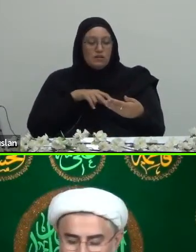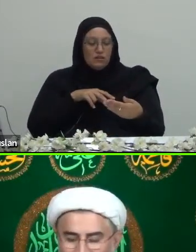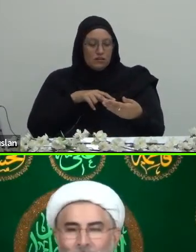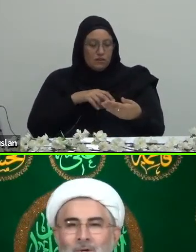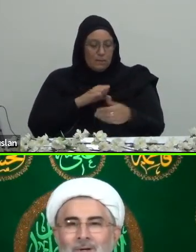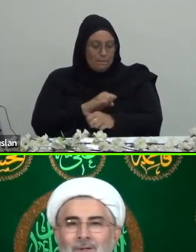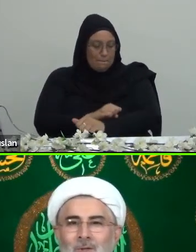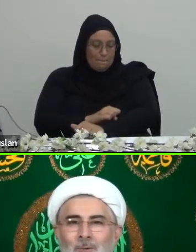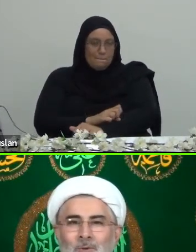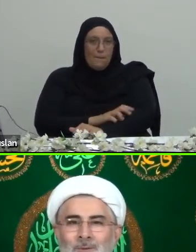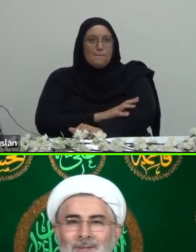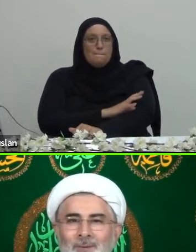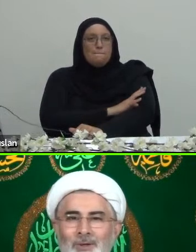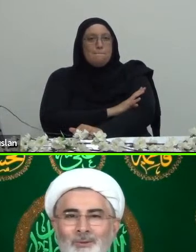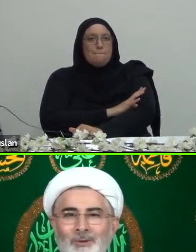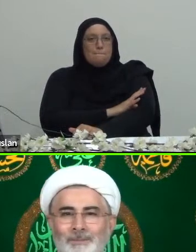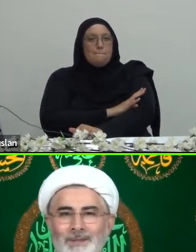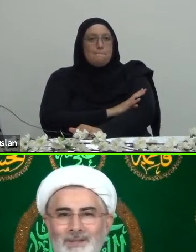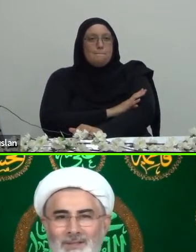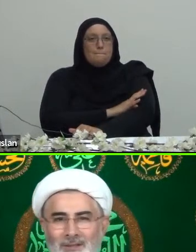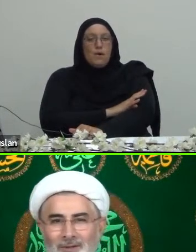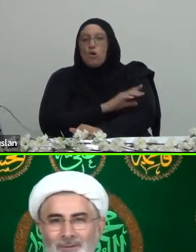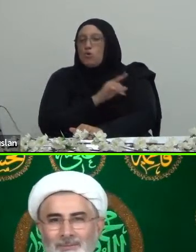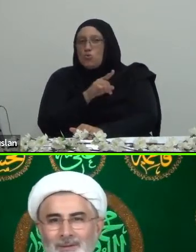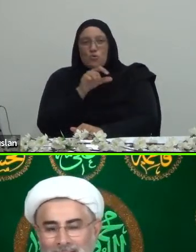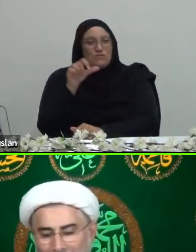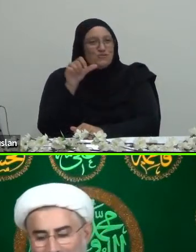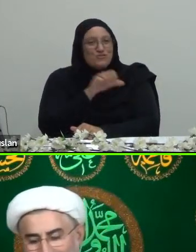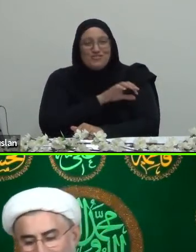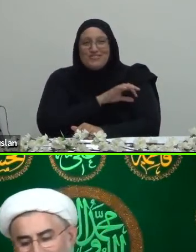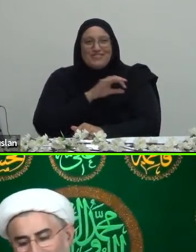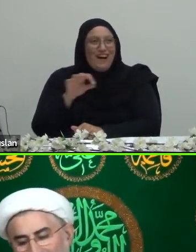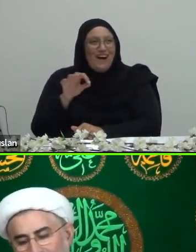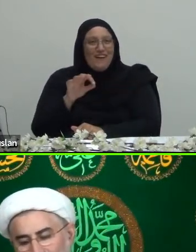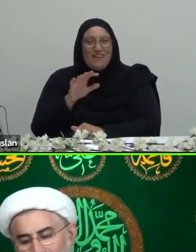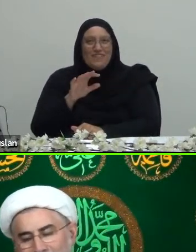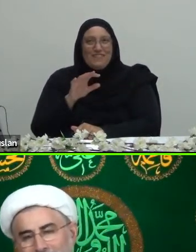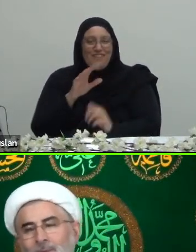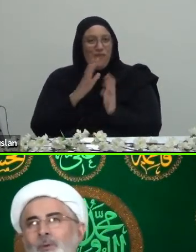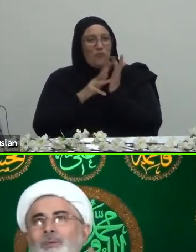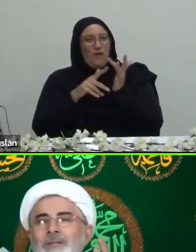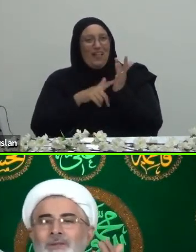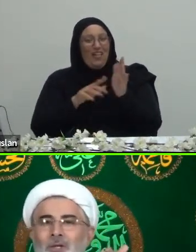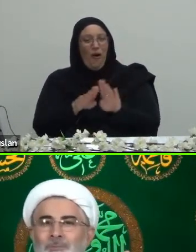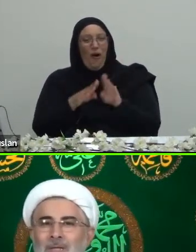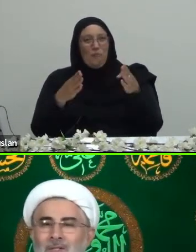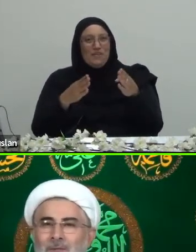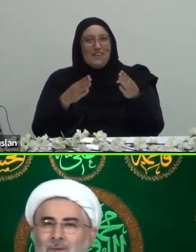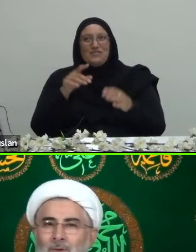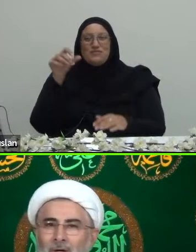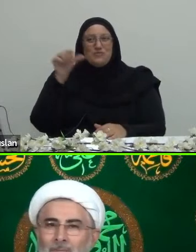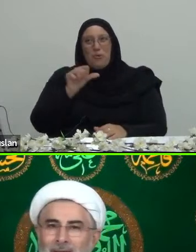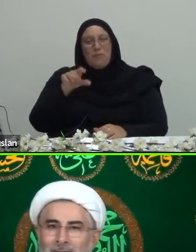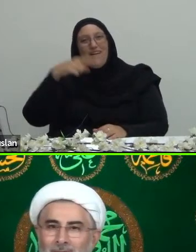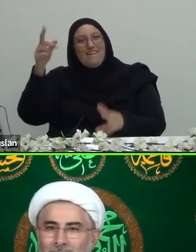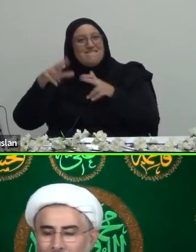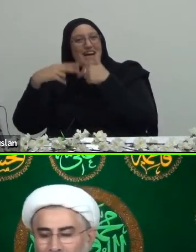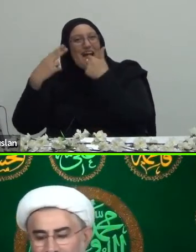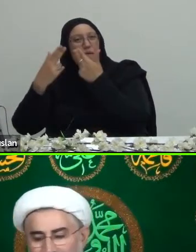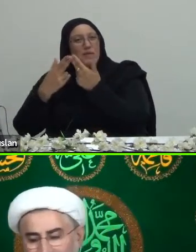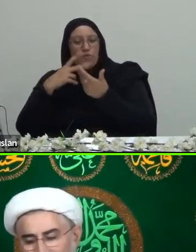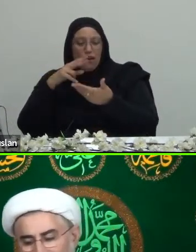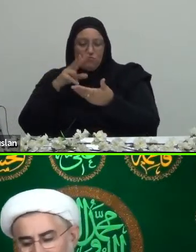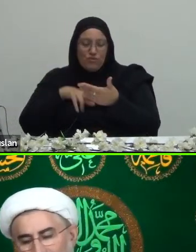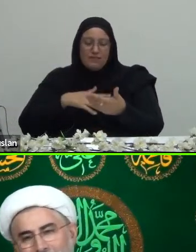goosebump because you're not supposed to be the one who opens this envelope. And then read through it. The Almighty God bless me to come back